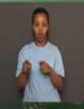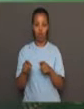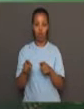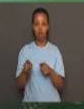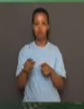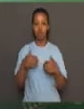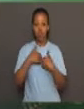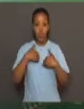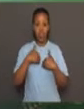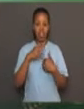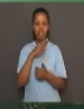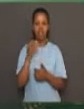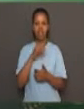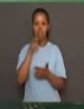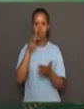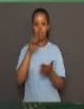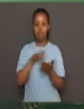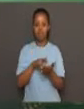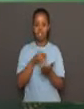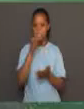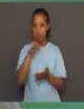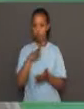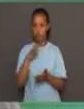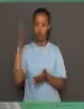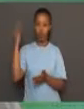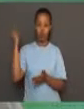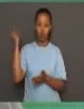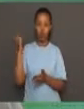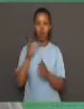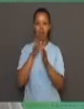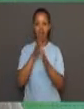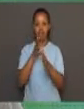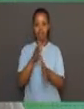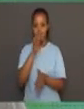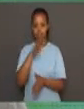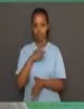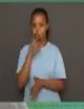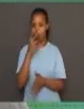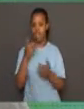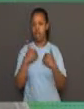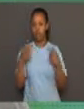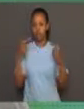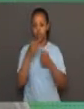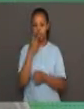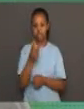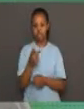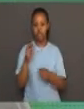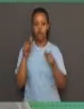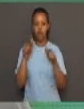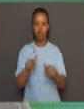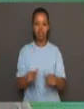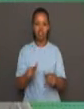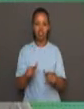between monkeys and prehistoric man. In our lesson today, we